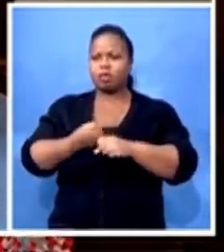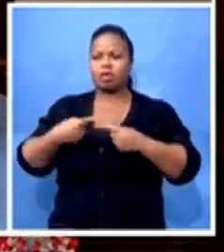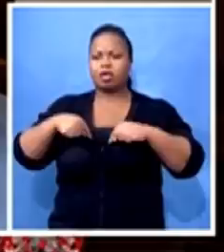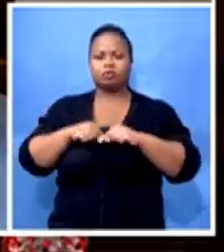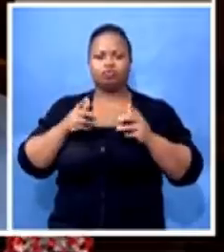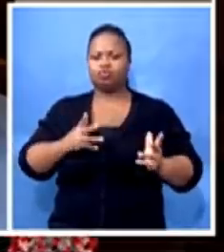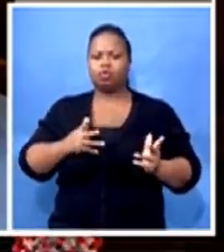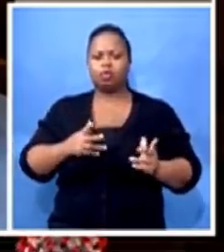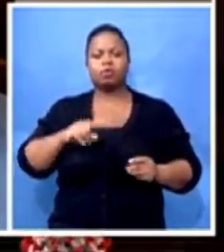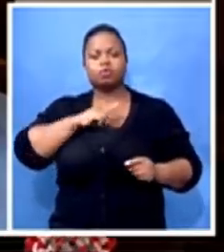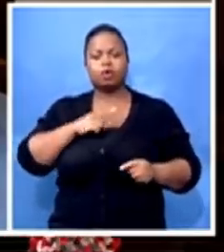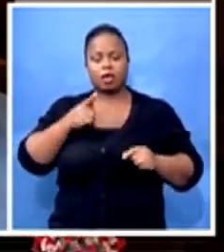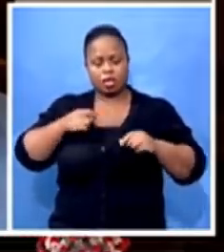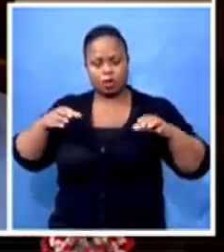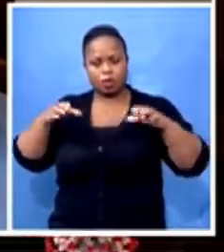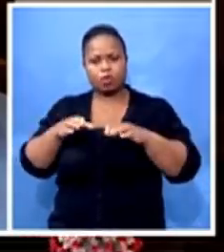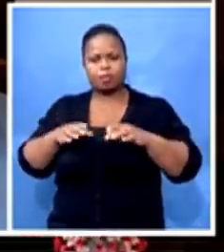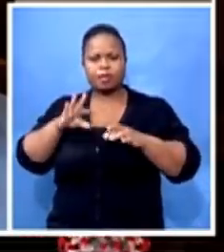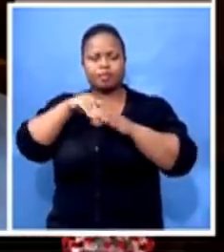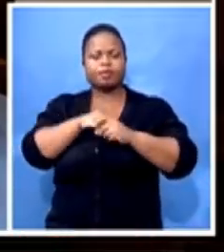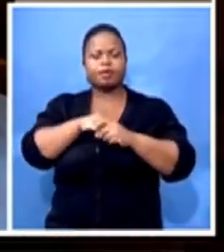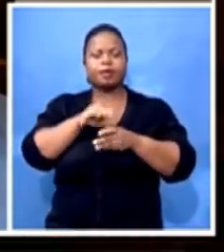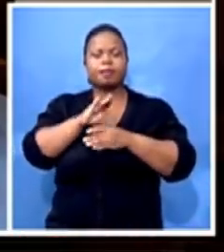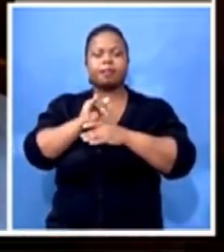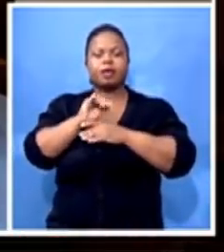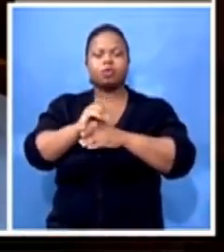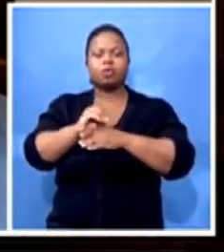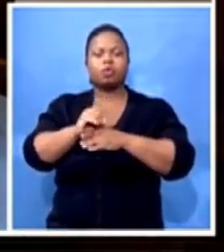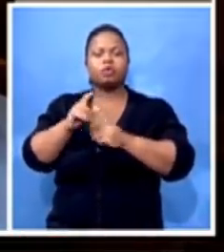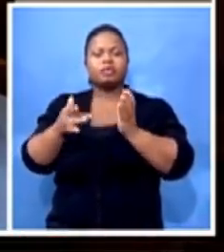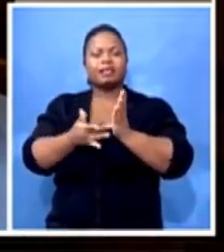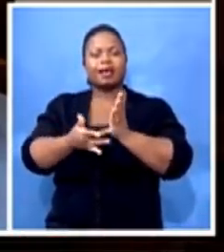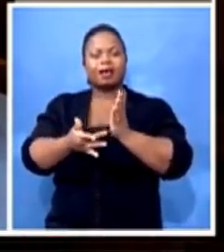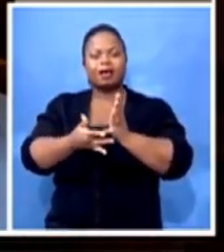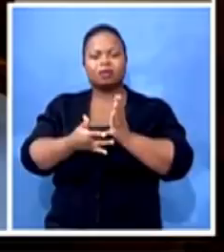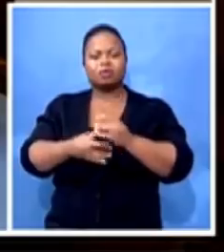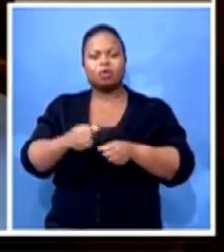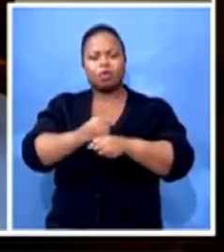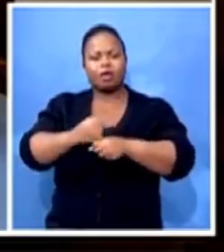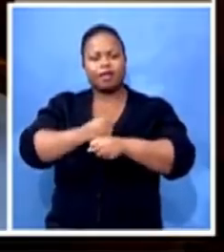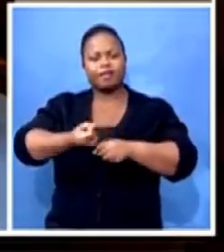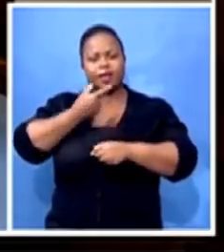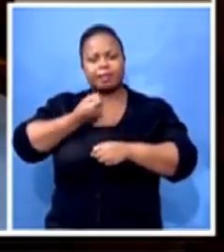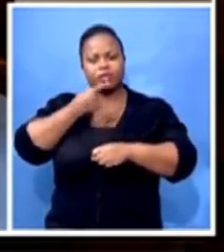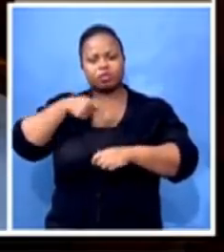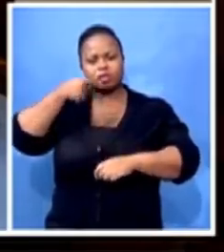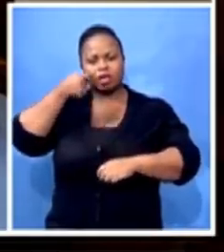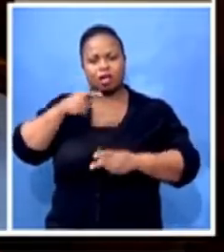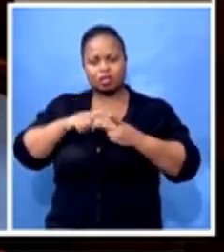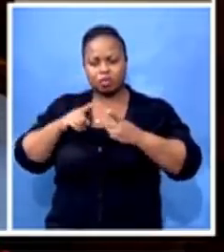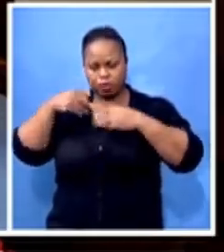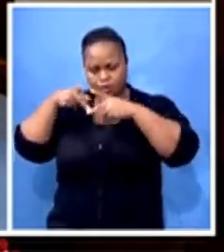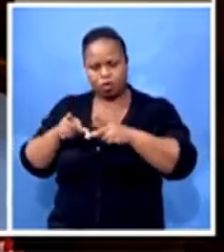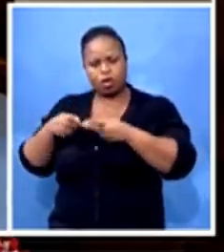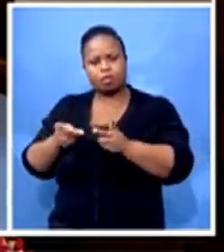biotech, pharmaceuticals. We're launching products on women's health to deal with